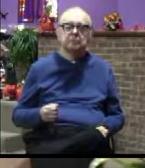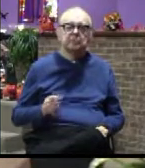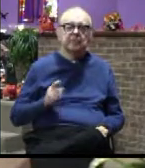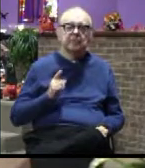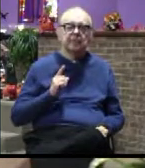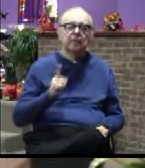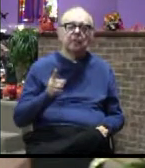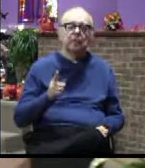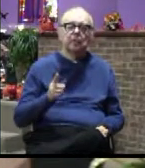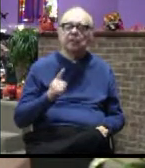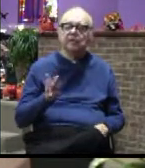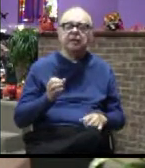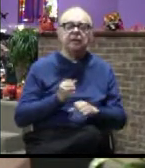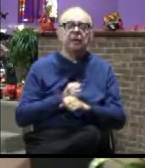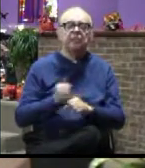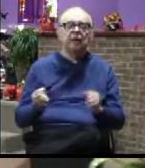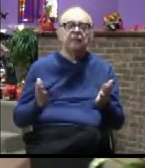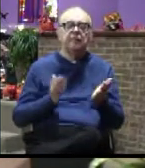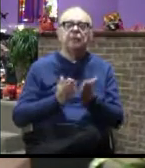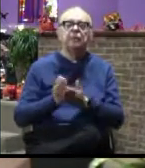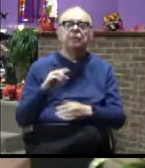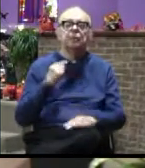You are saved by grace.